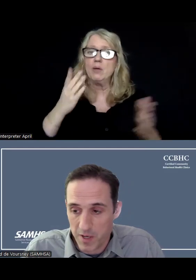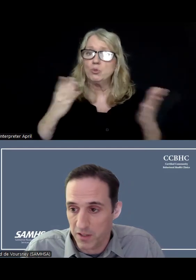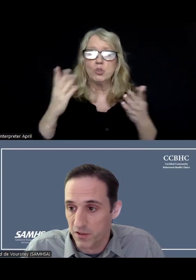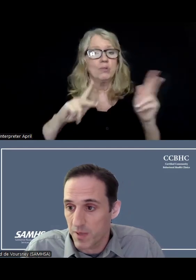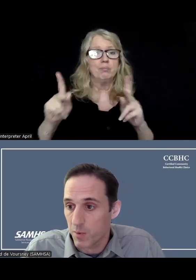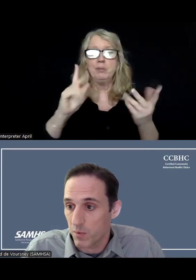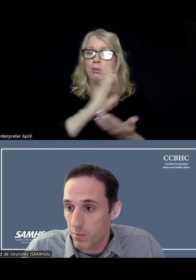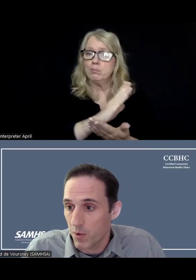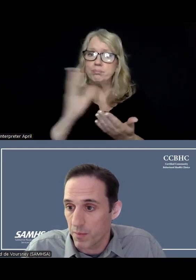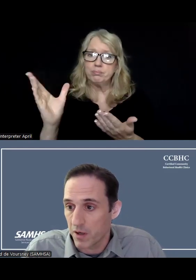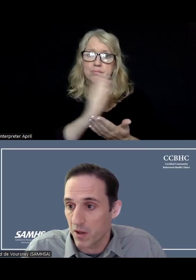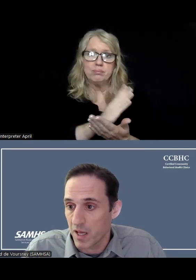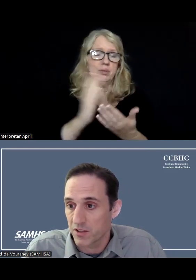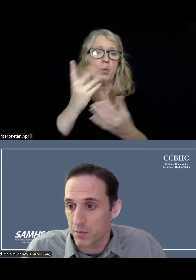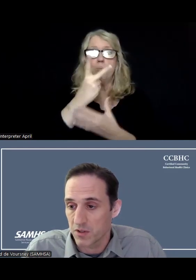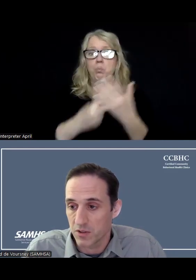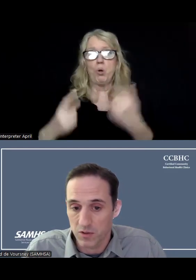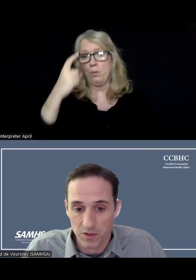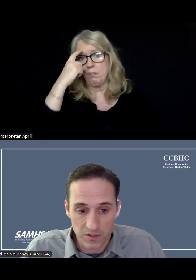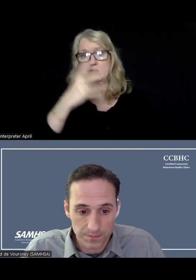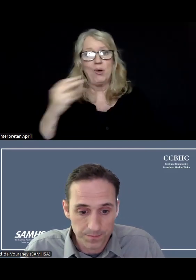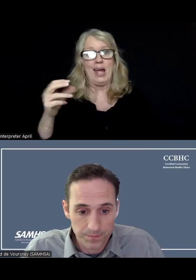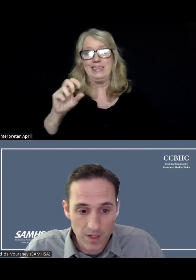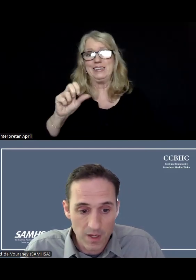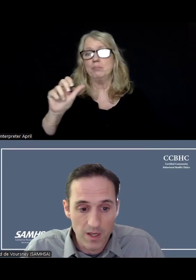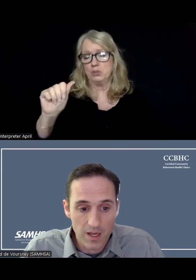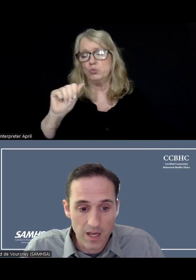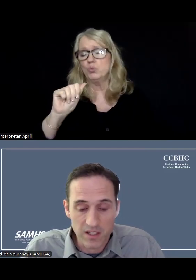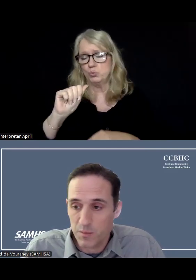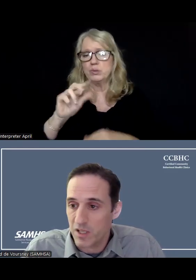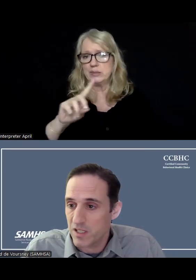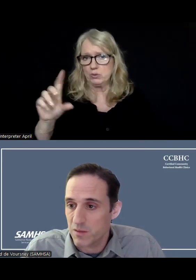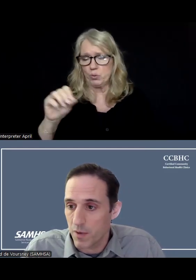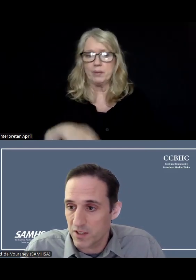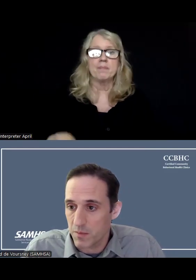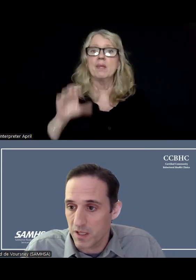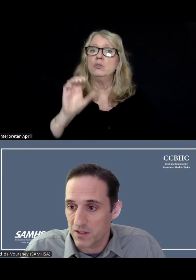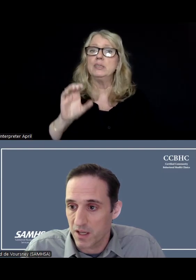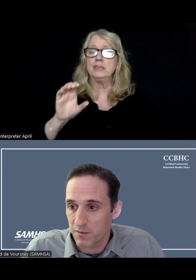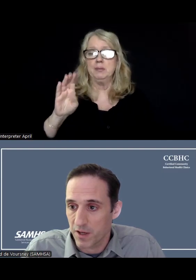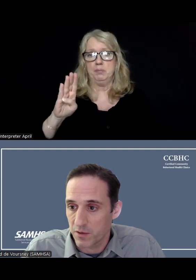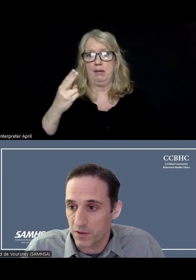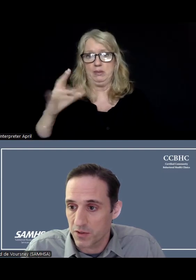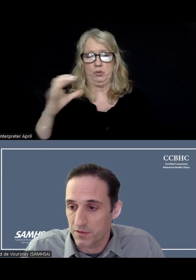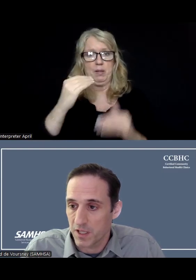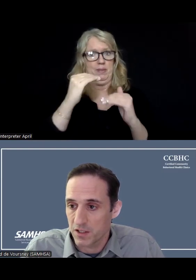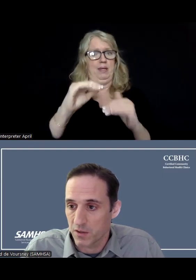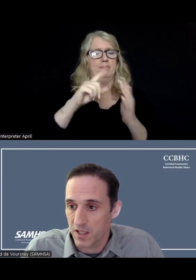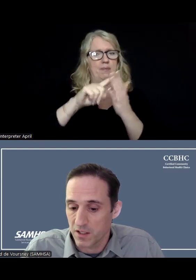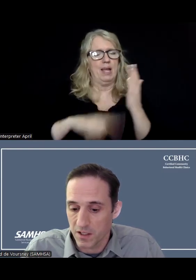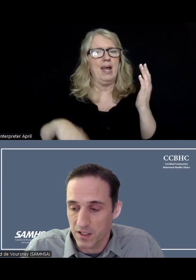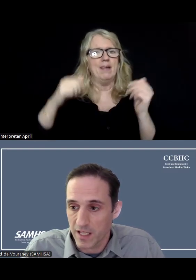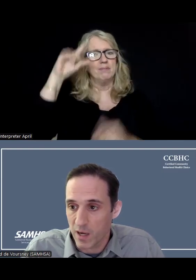the lifespan and serve people with both mental and substance use disorders. And CCBHCs must meet a set of federal